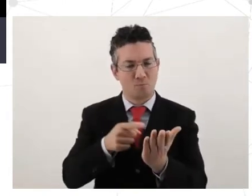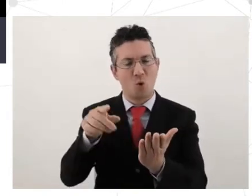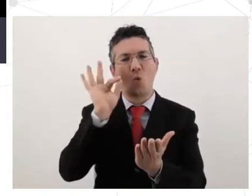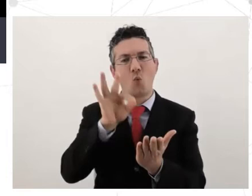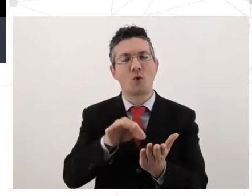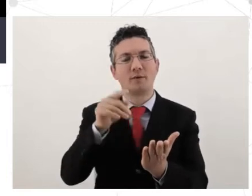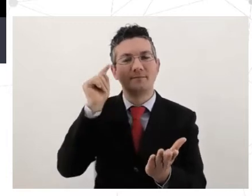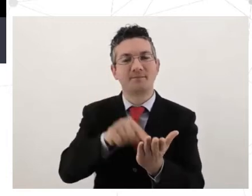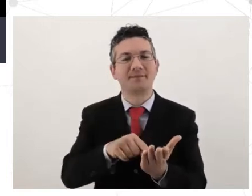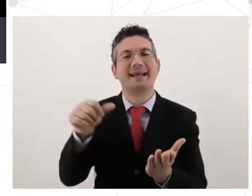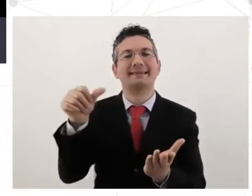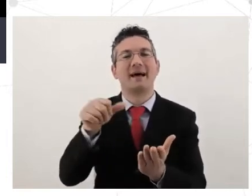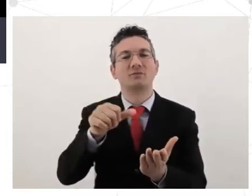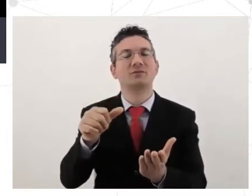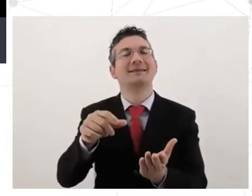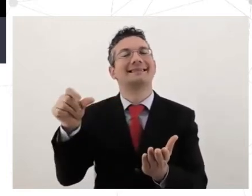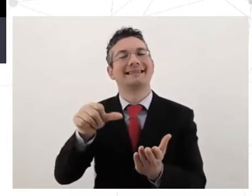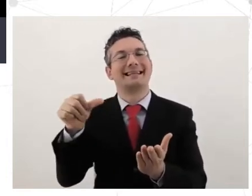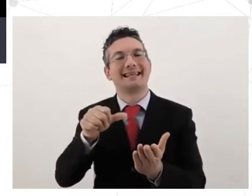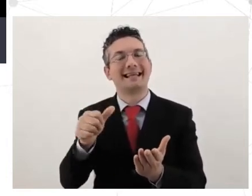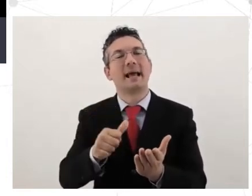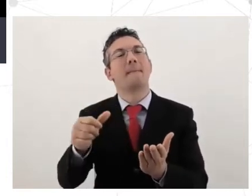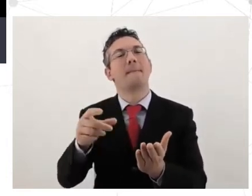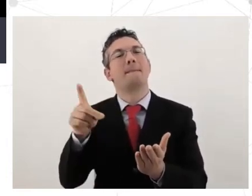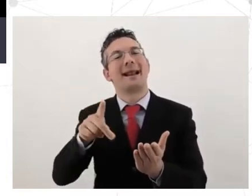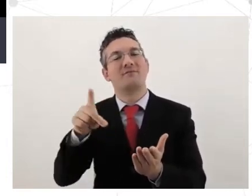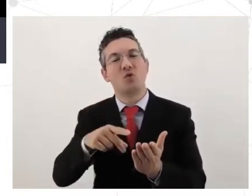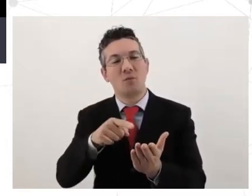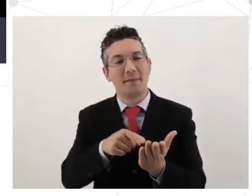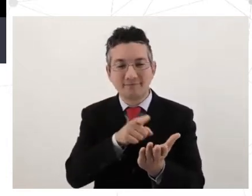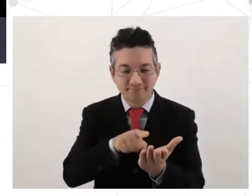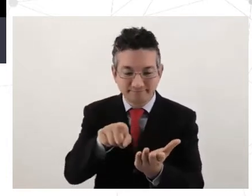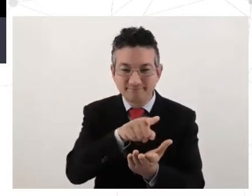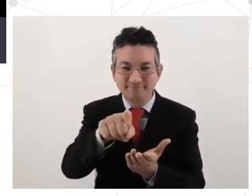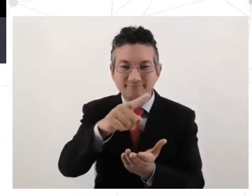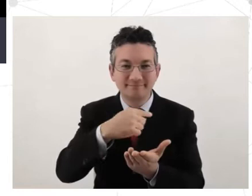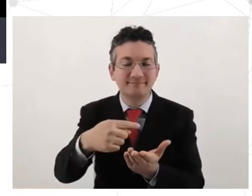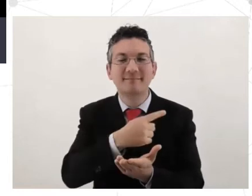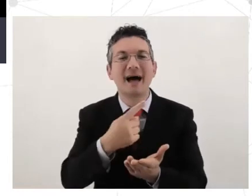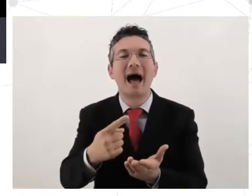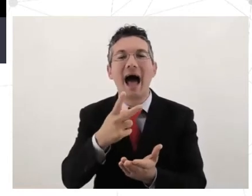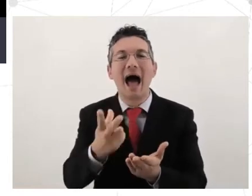you turn. When facing the street you want to go down, tap Go to advance to the next intersection.